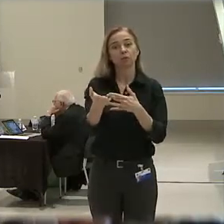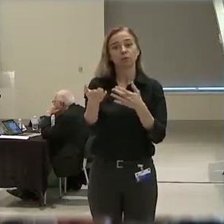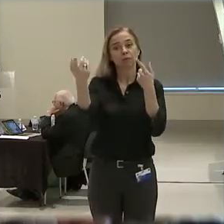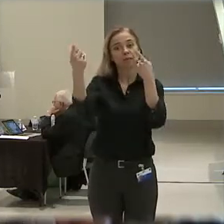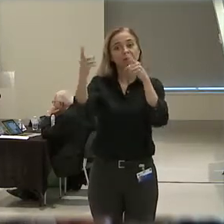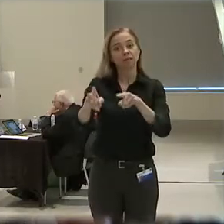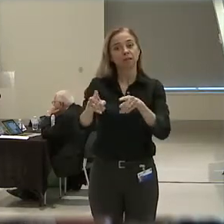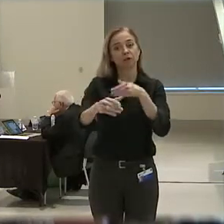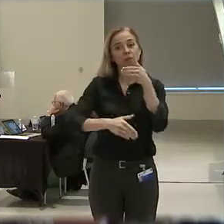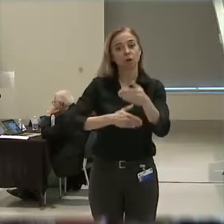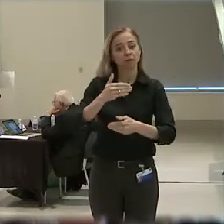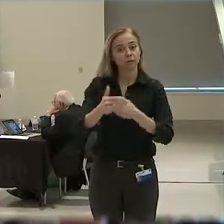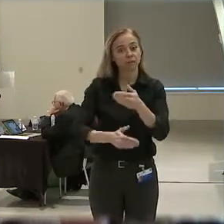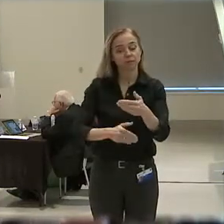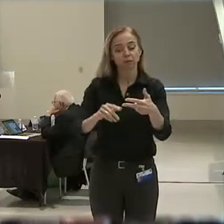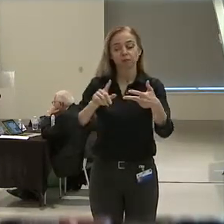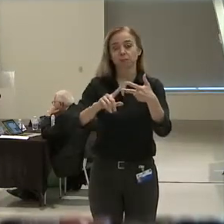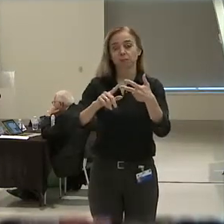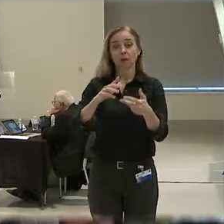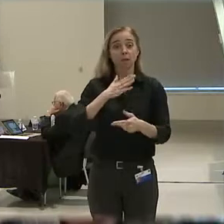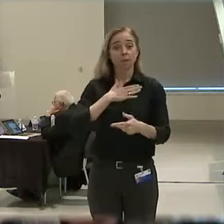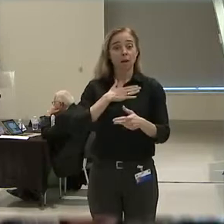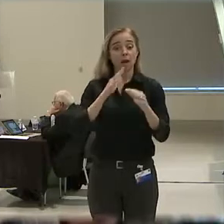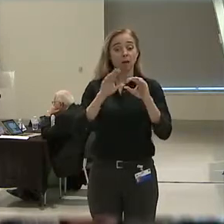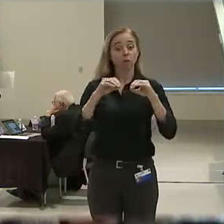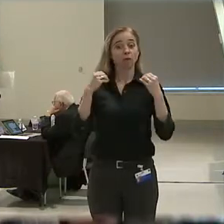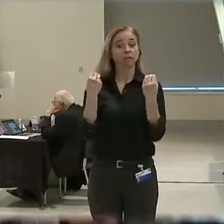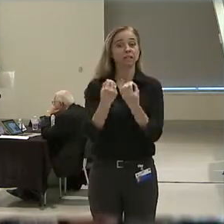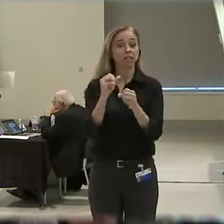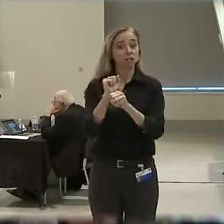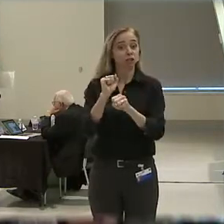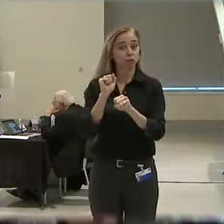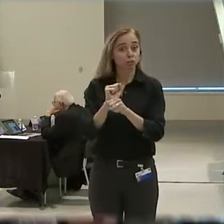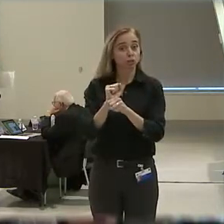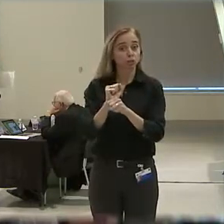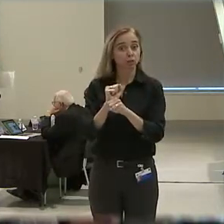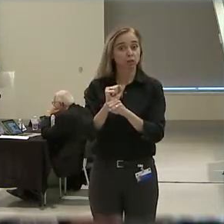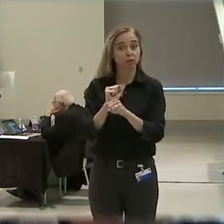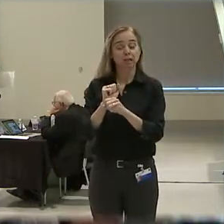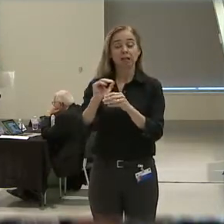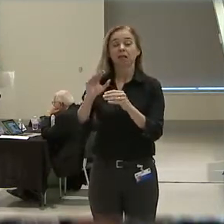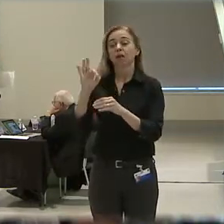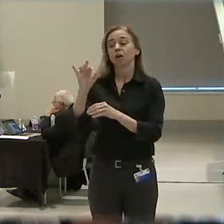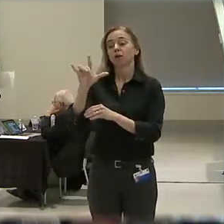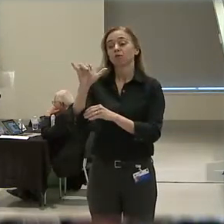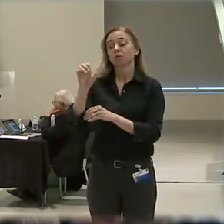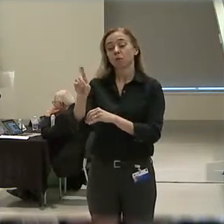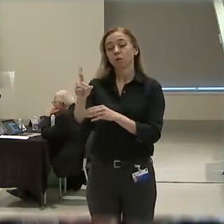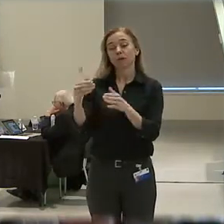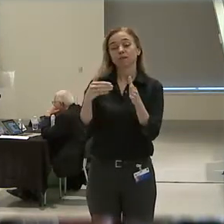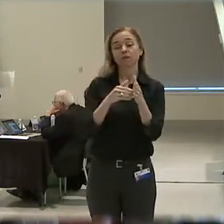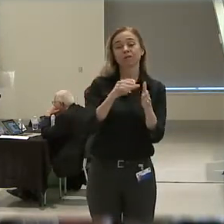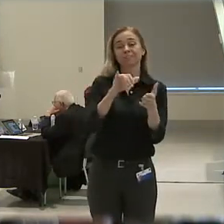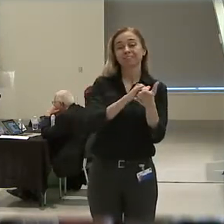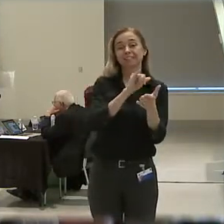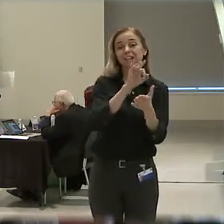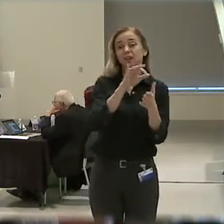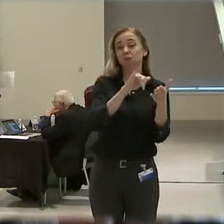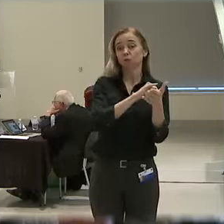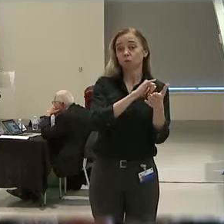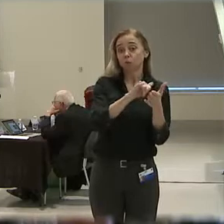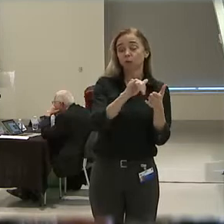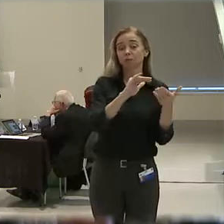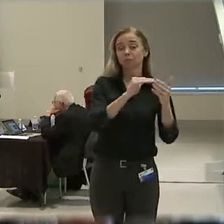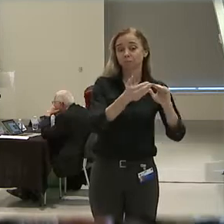last example is my organization's own work on the Floyd versus City of New York case in New York, where